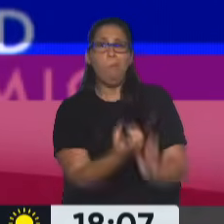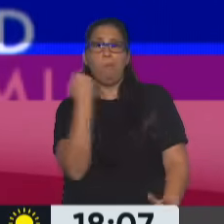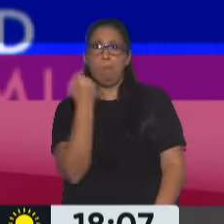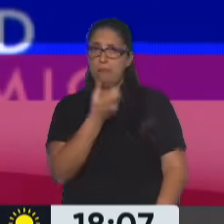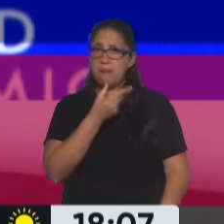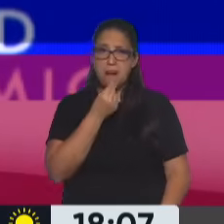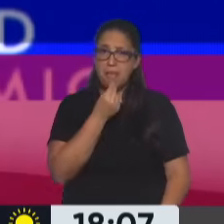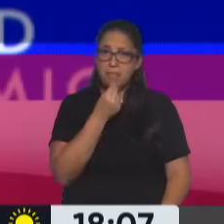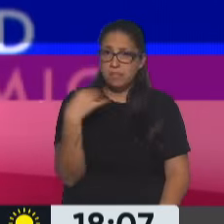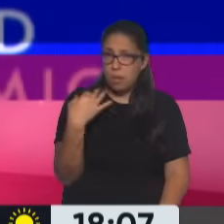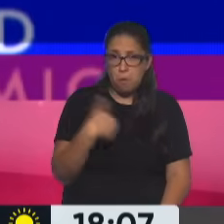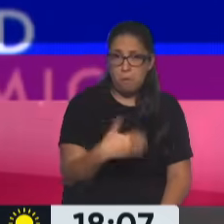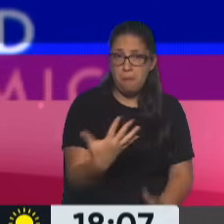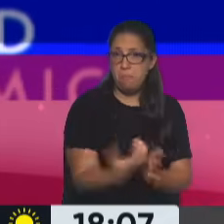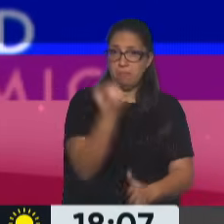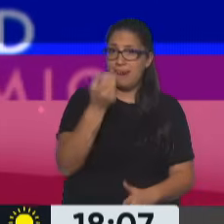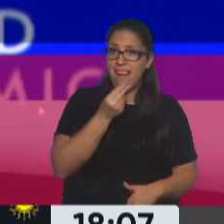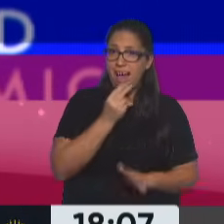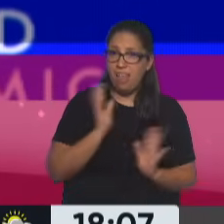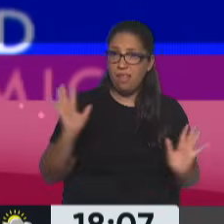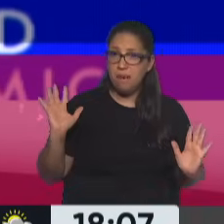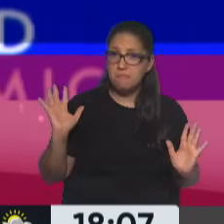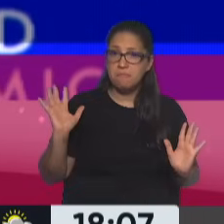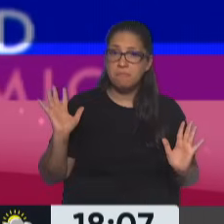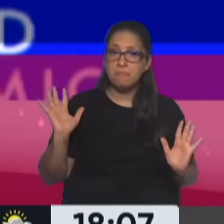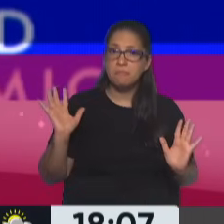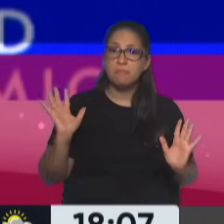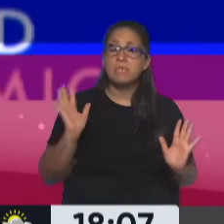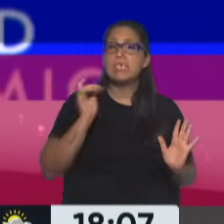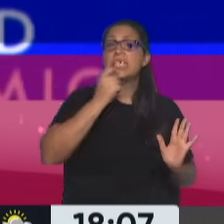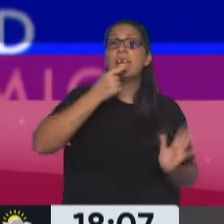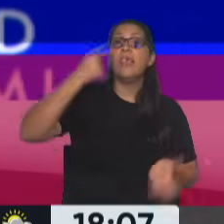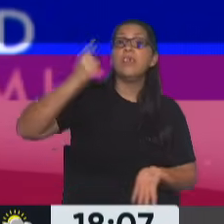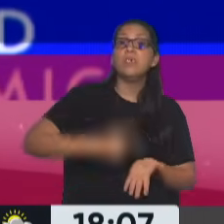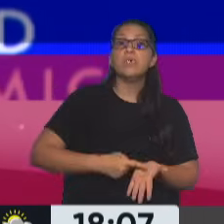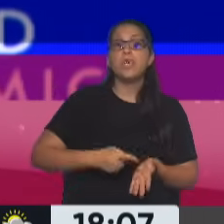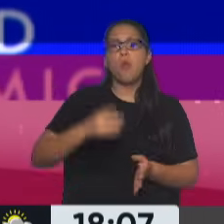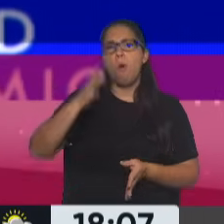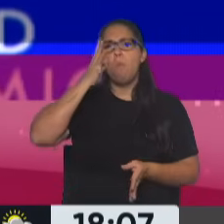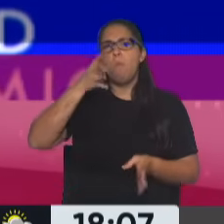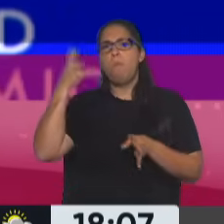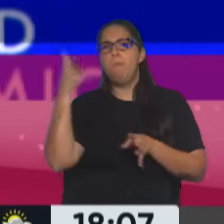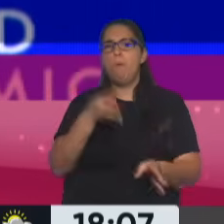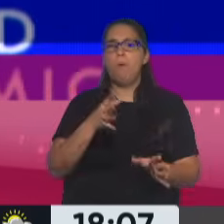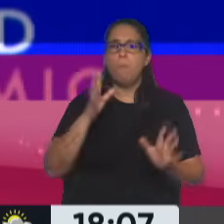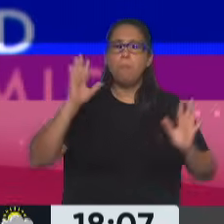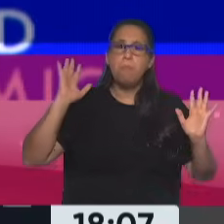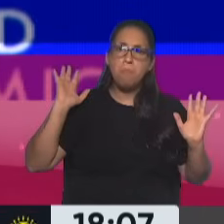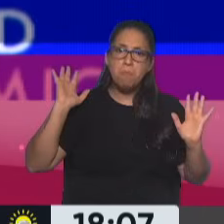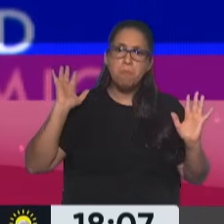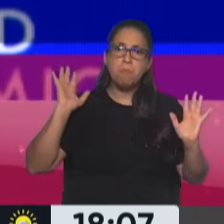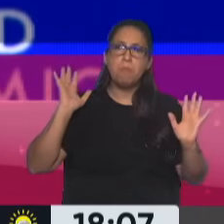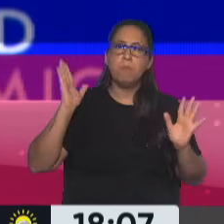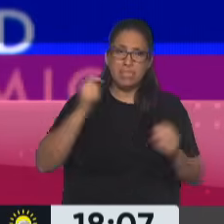got anything. We probably won't get anything unless I decide to use excessive strength and force where we would be,